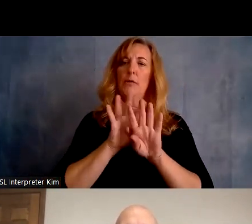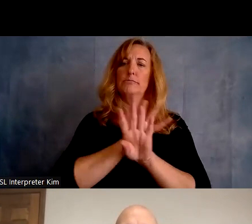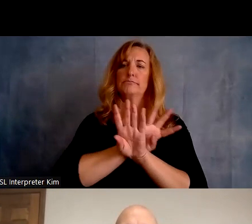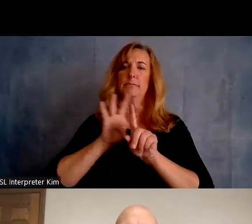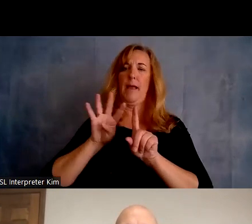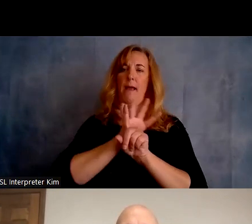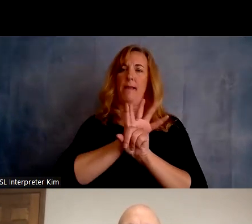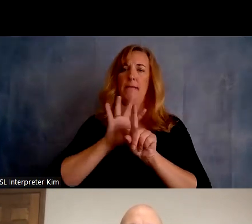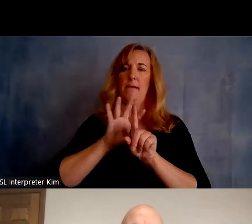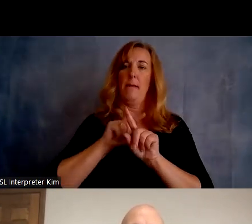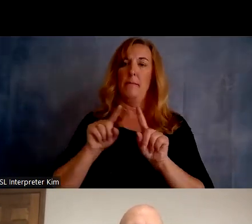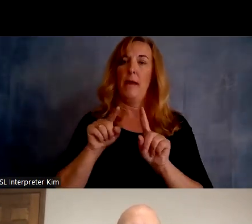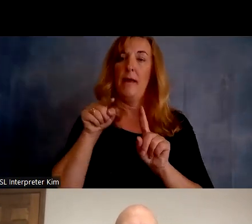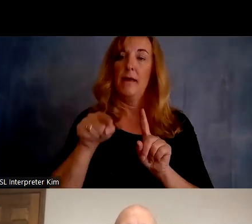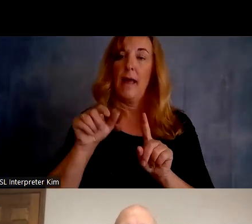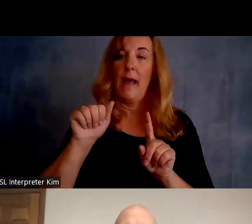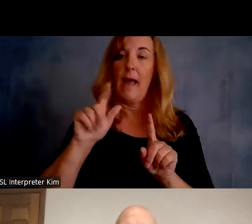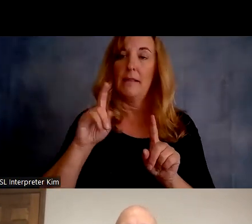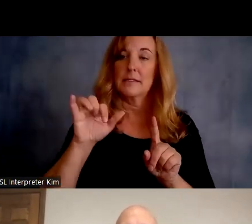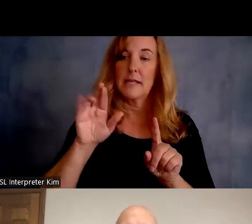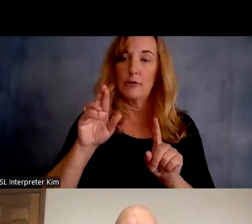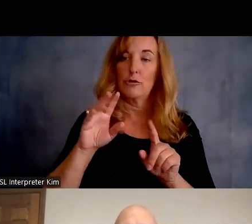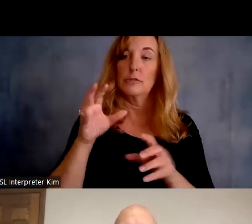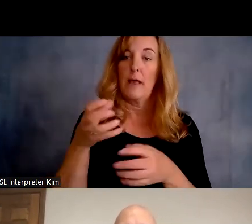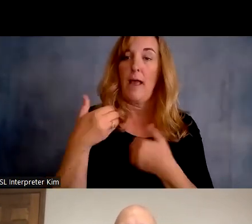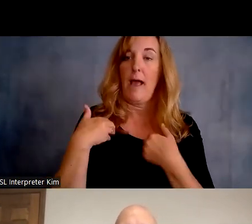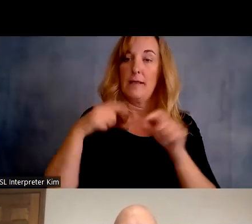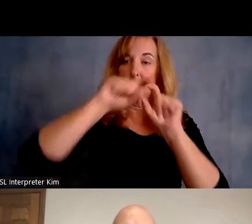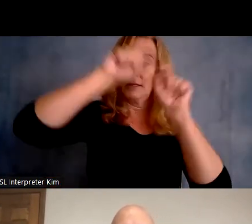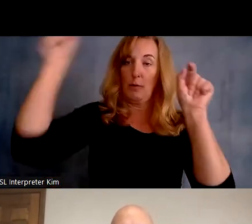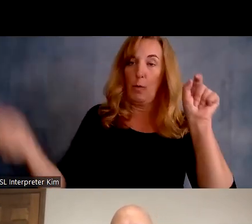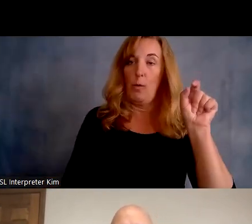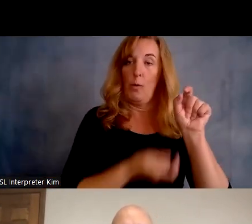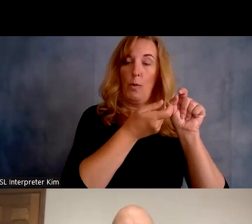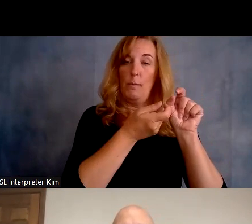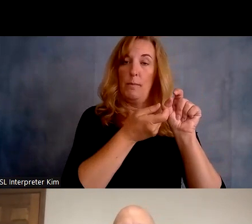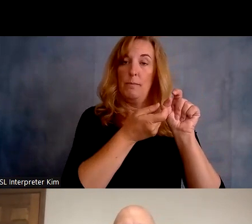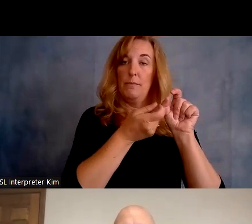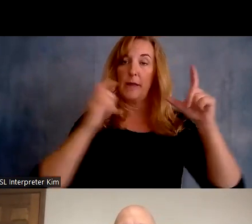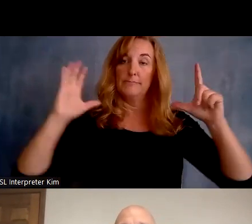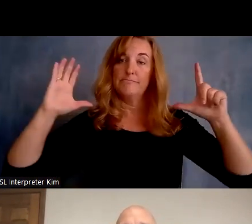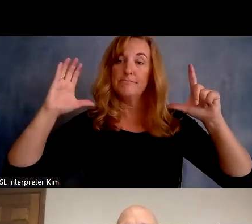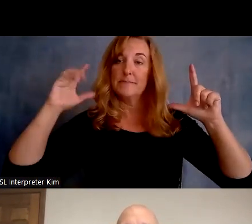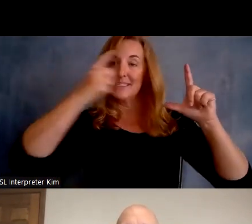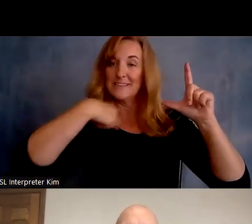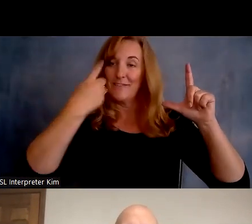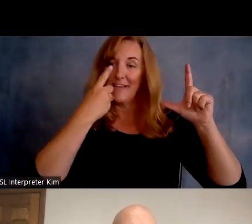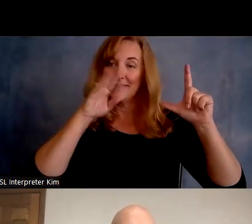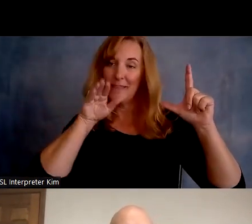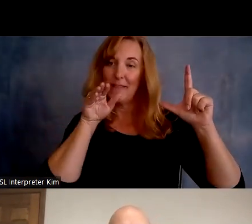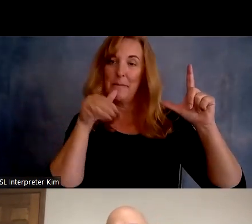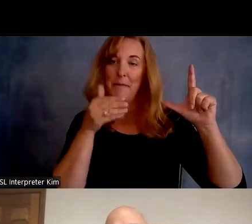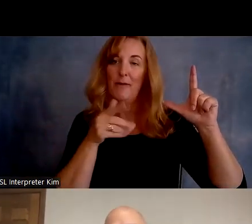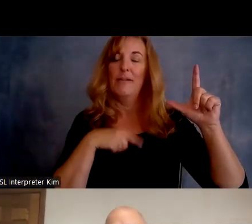But Alexander is holding a hula hoop that frames his face right in the middle. And